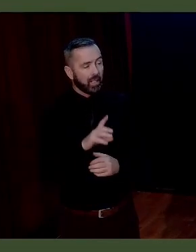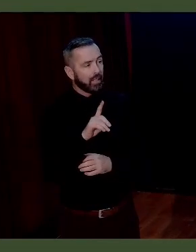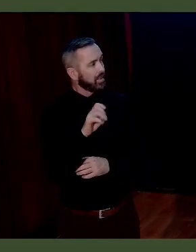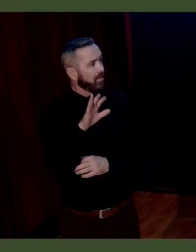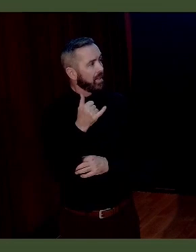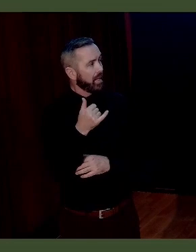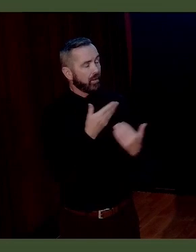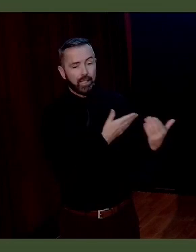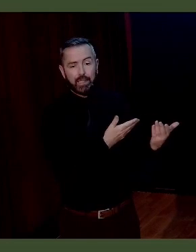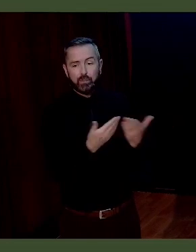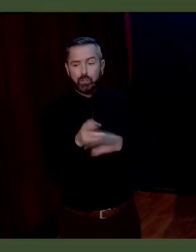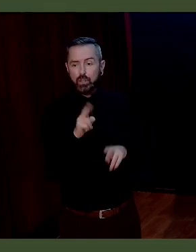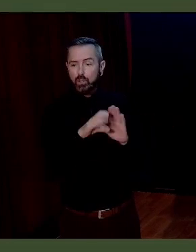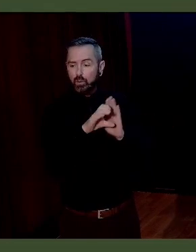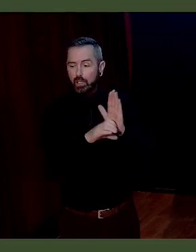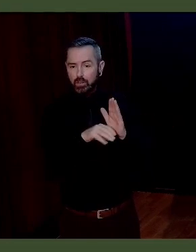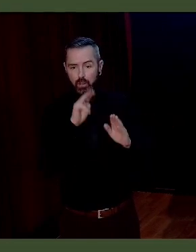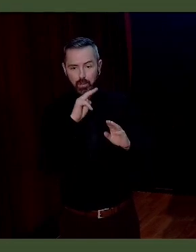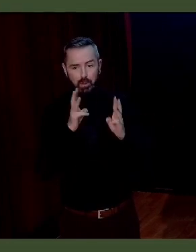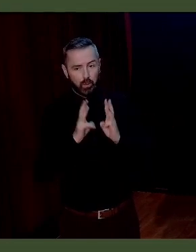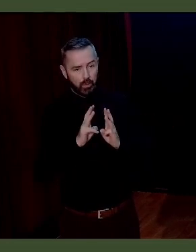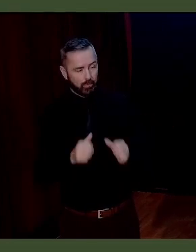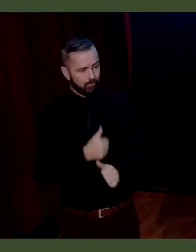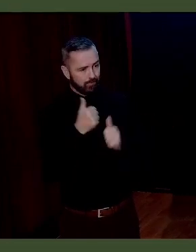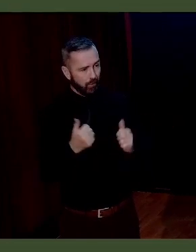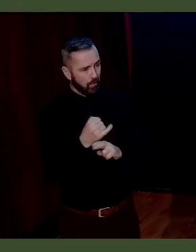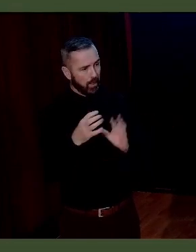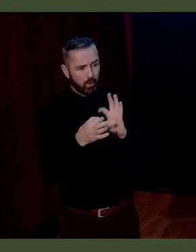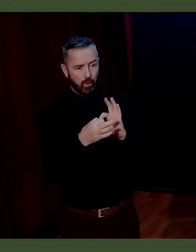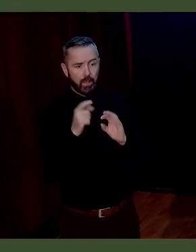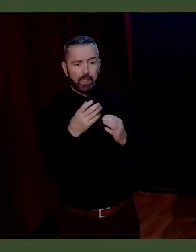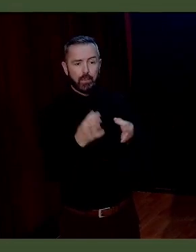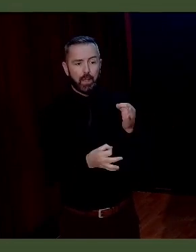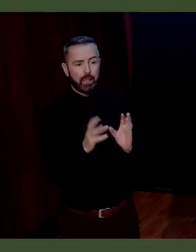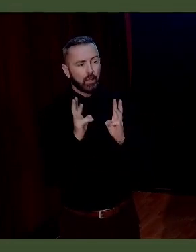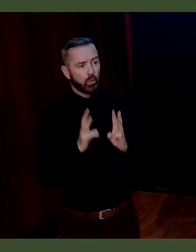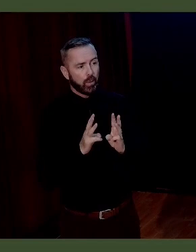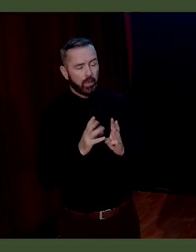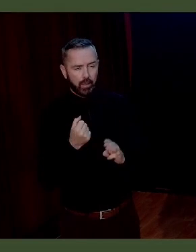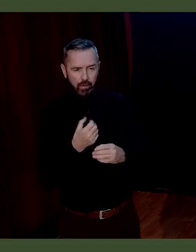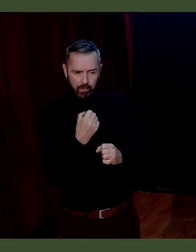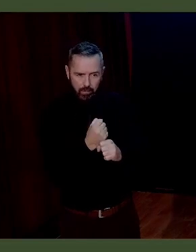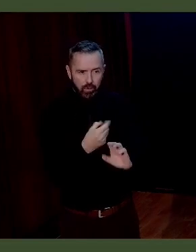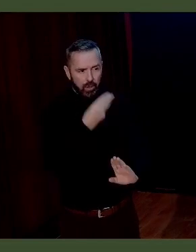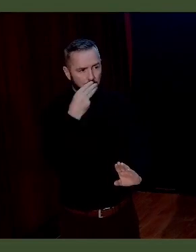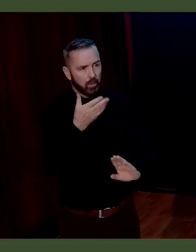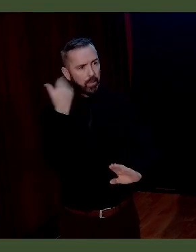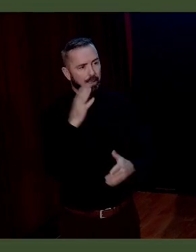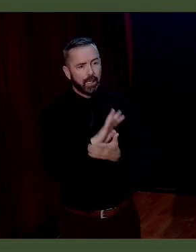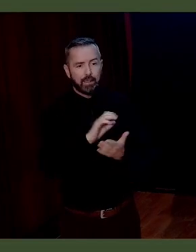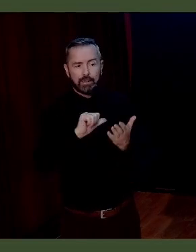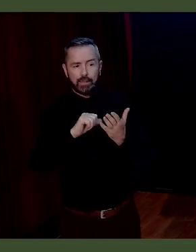new constitution which would place women firmly in the home, these political women clung to the promises of 1916. And they go back to